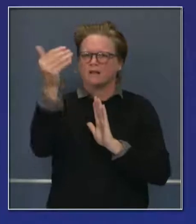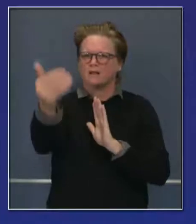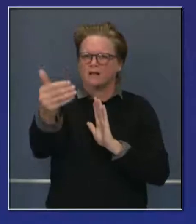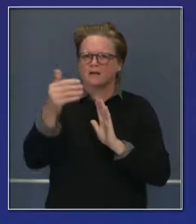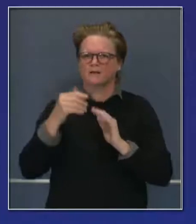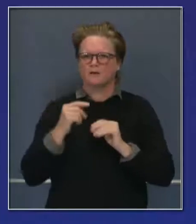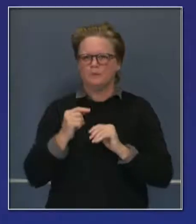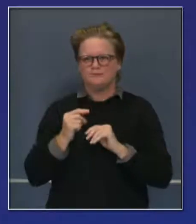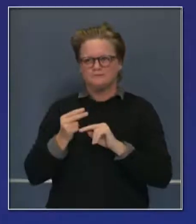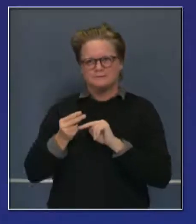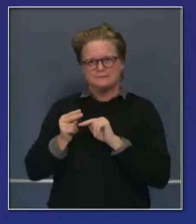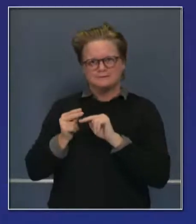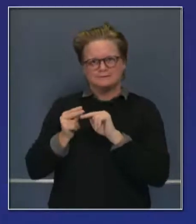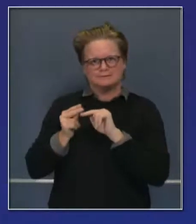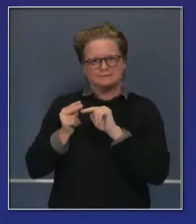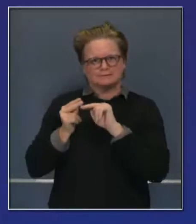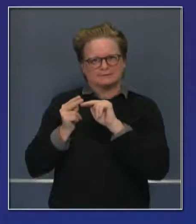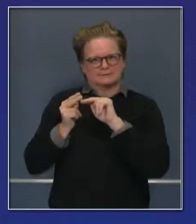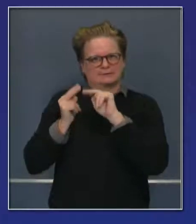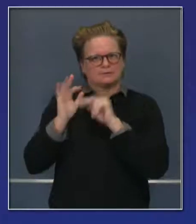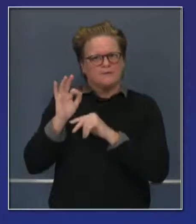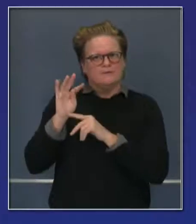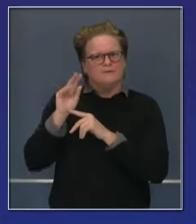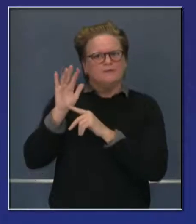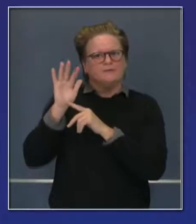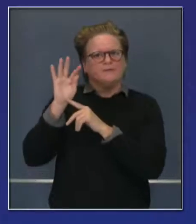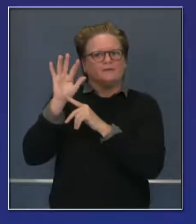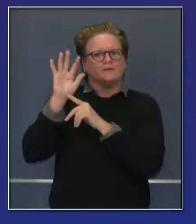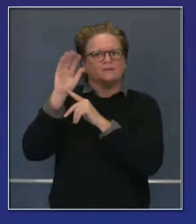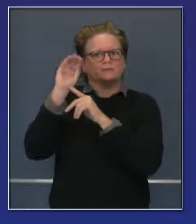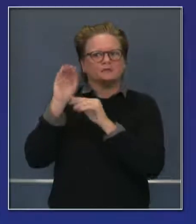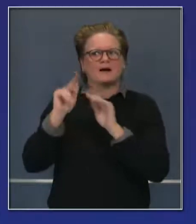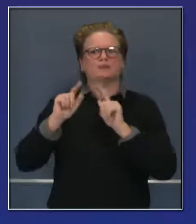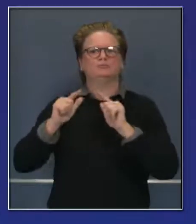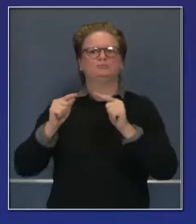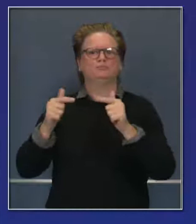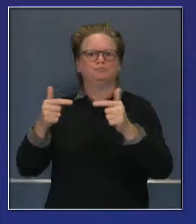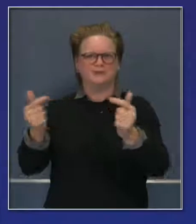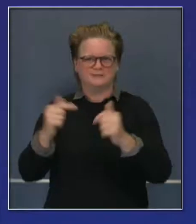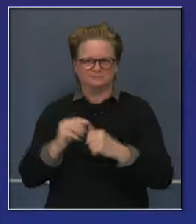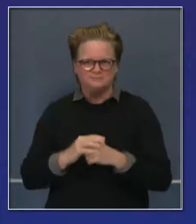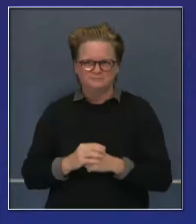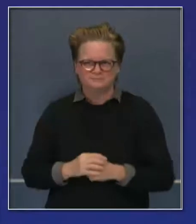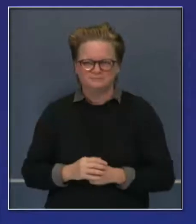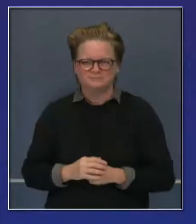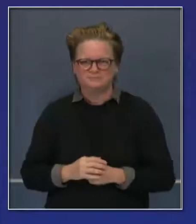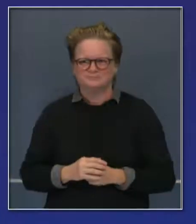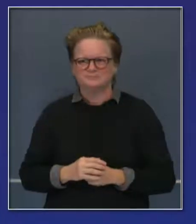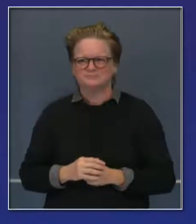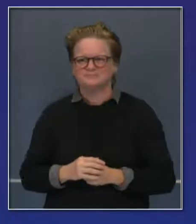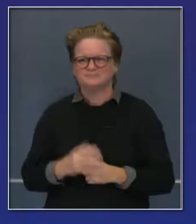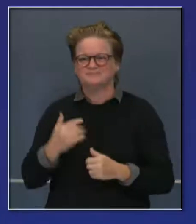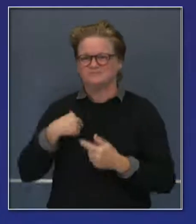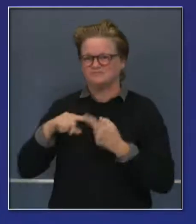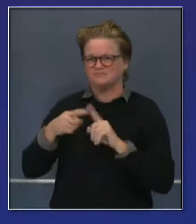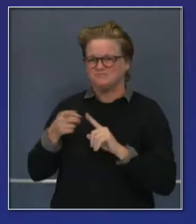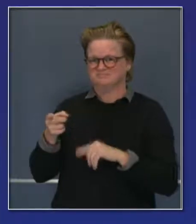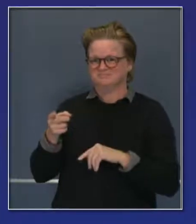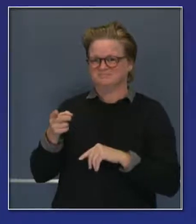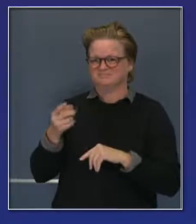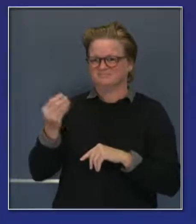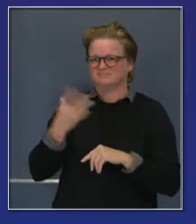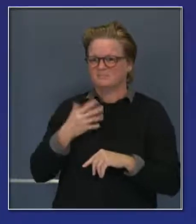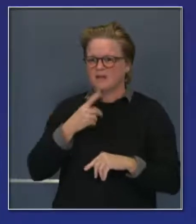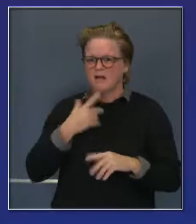just mean the outcome of the election. I mean, now we all can have dinner again. I can't wait to invite you to one of